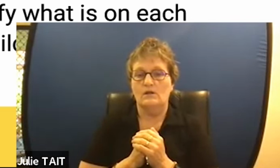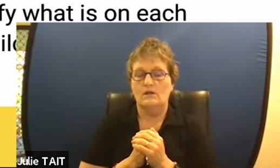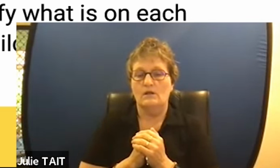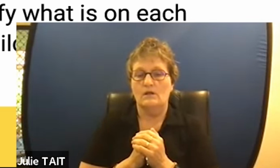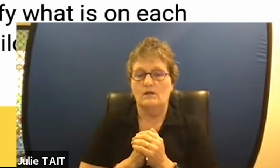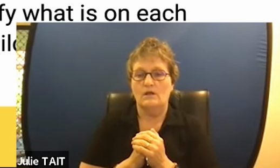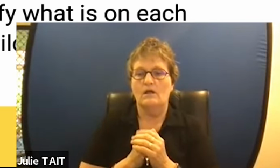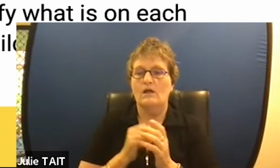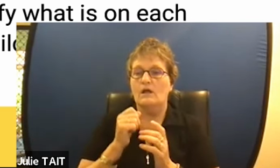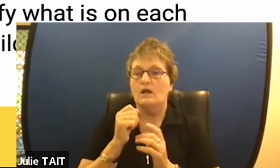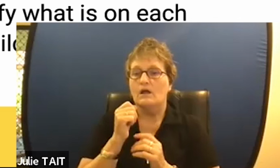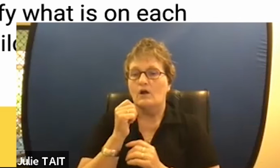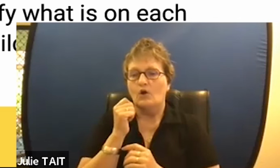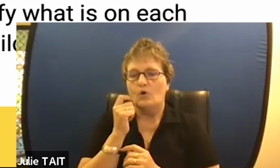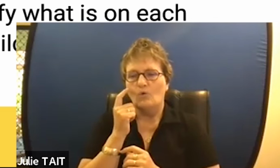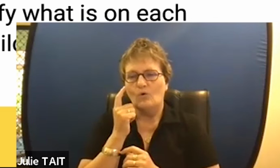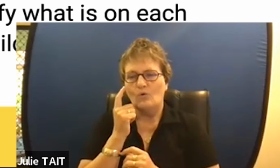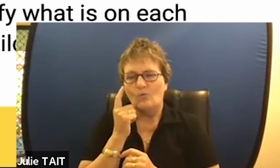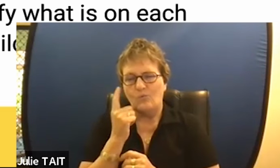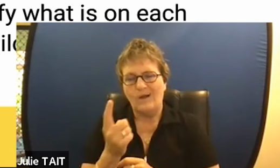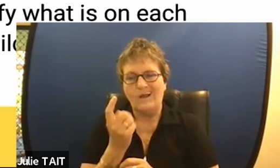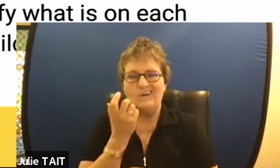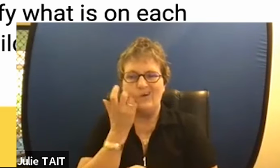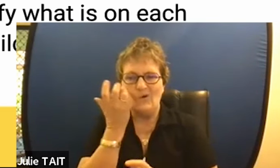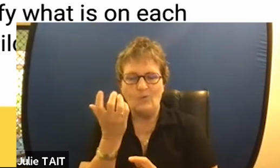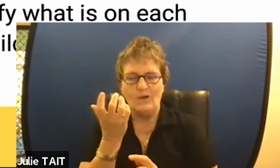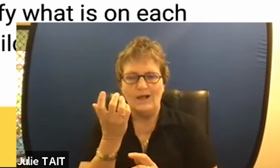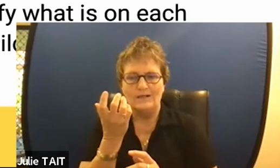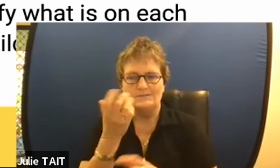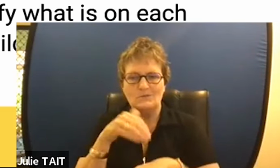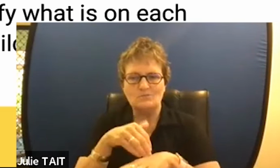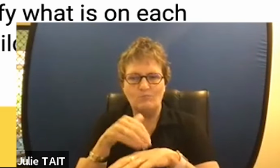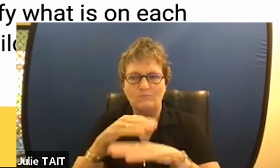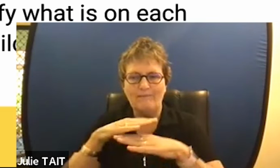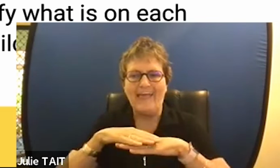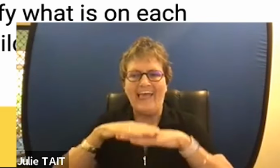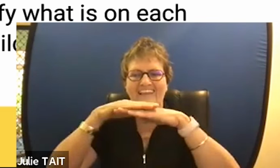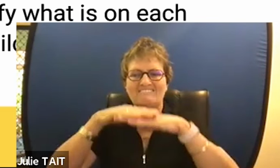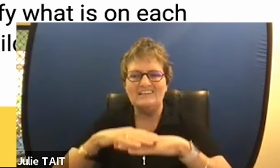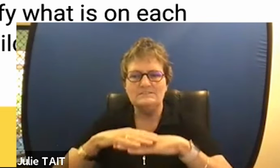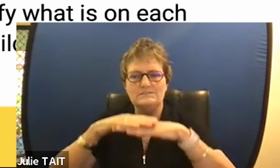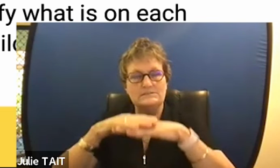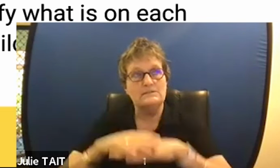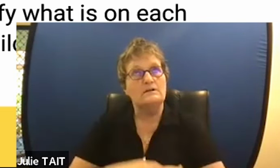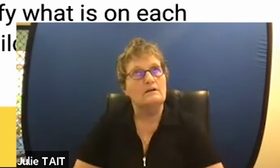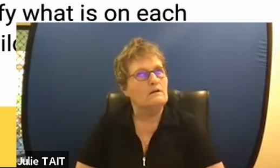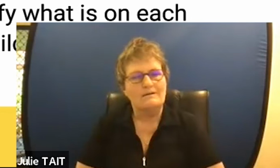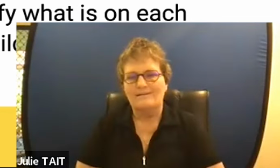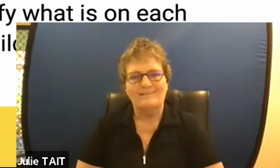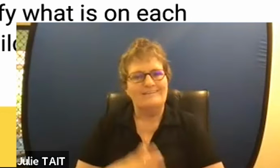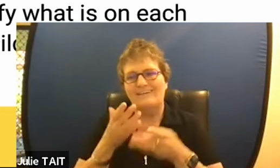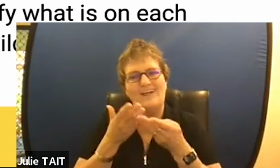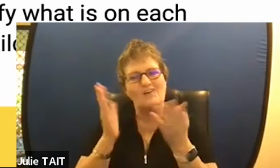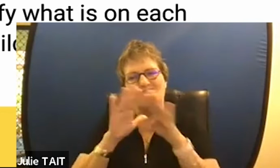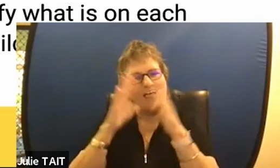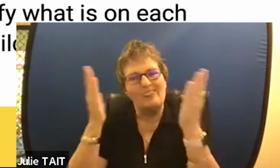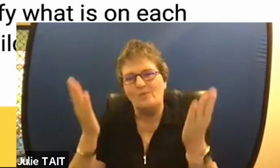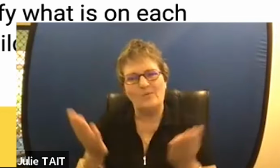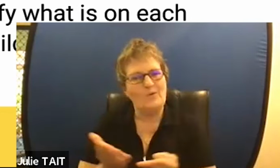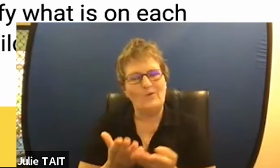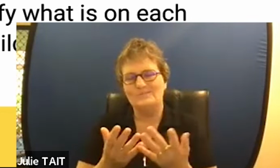The one that always trips people up, though, is the elevators. I think universally they're an